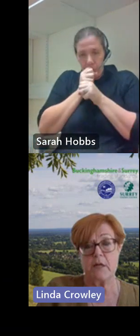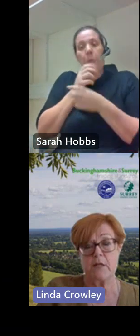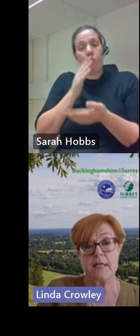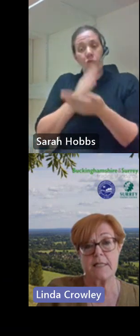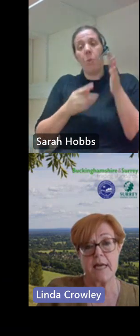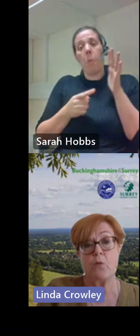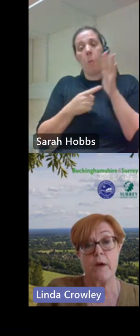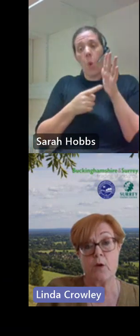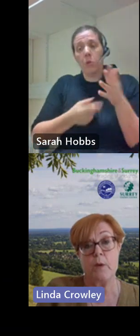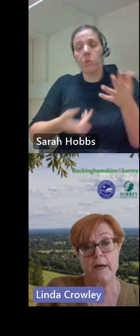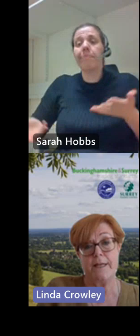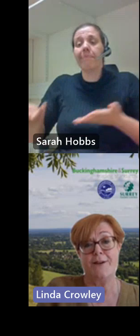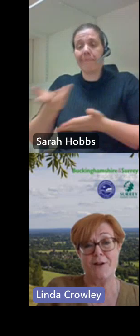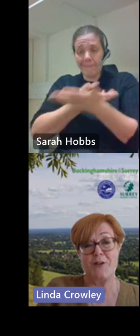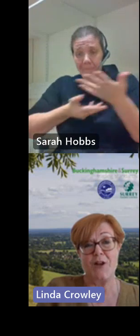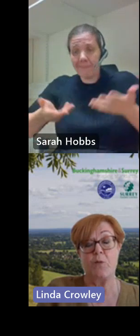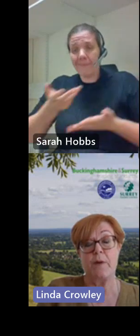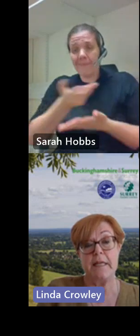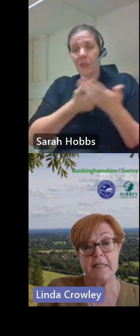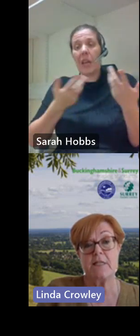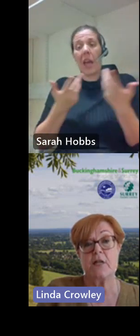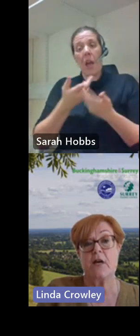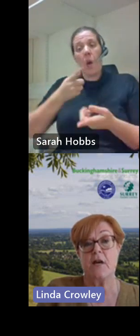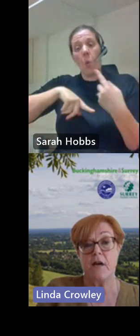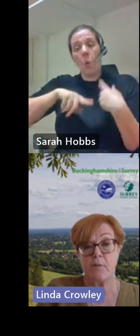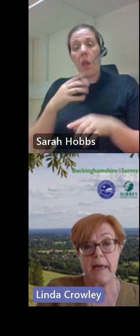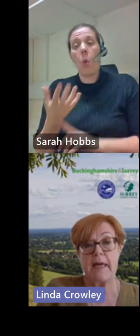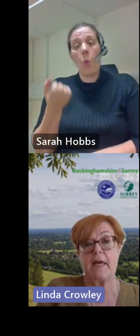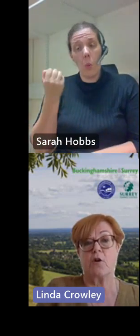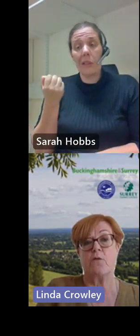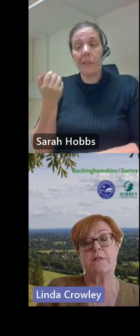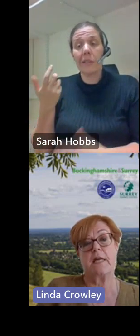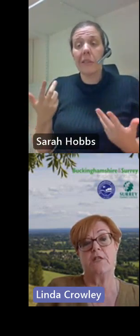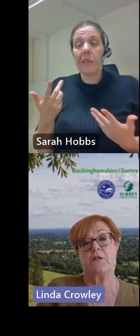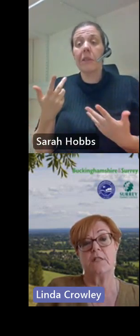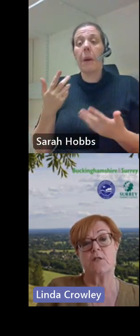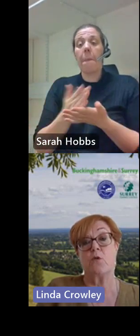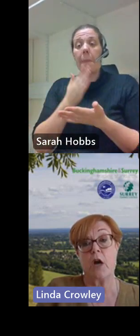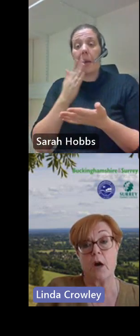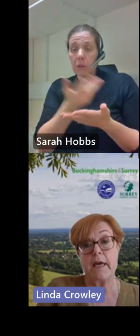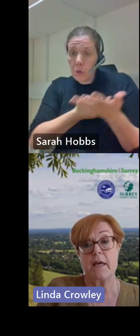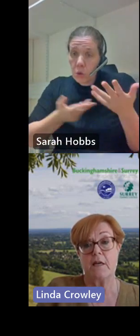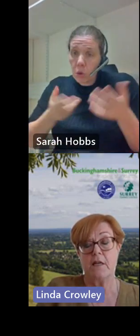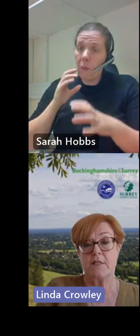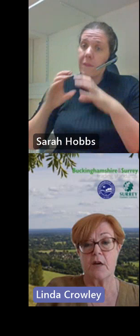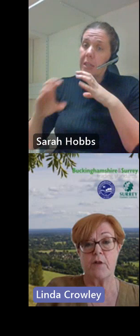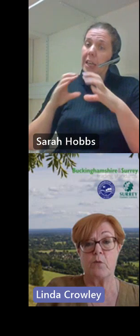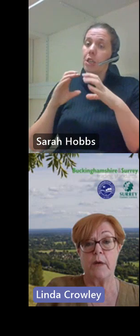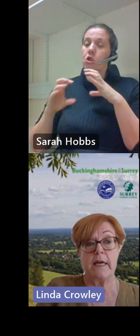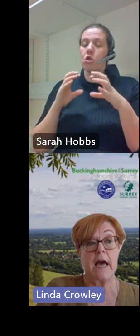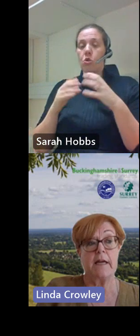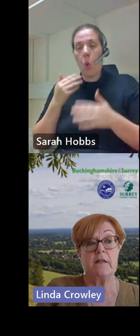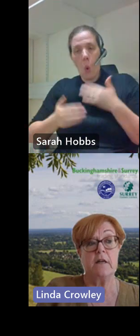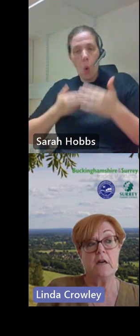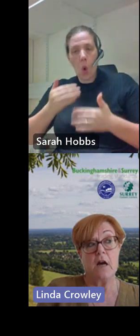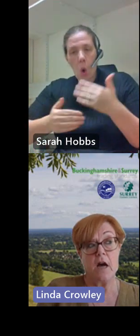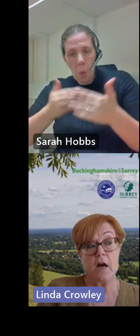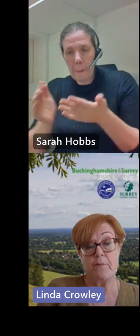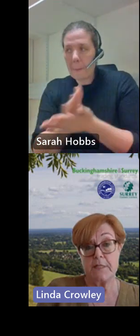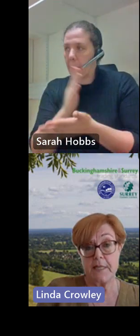it, because that's how we'll win. You know, we need to make it a conversation that's ongoing so that we